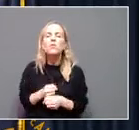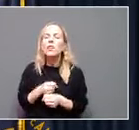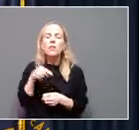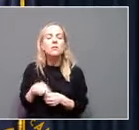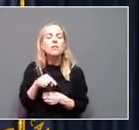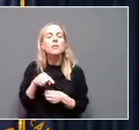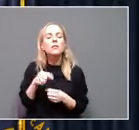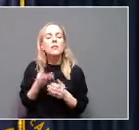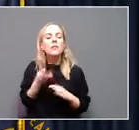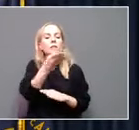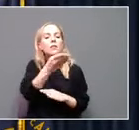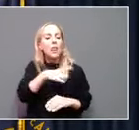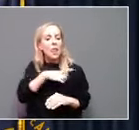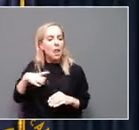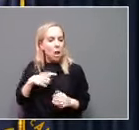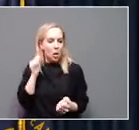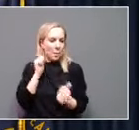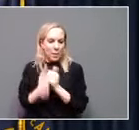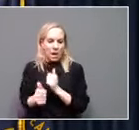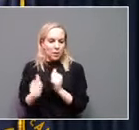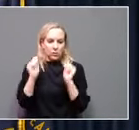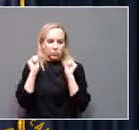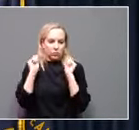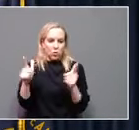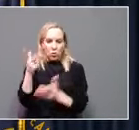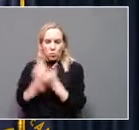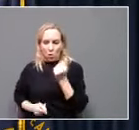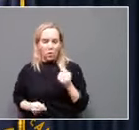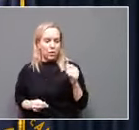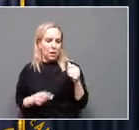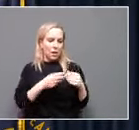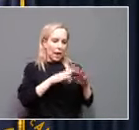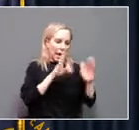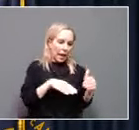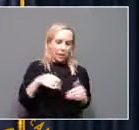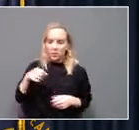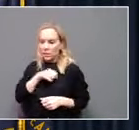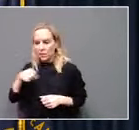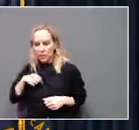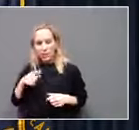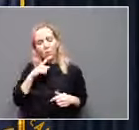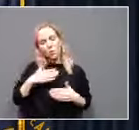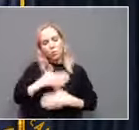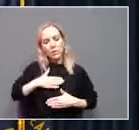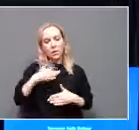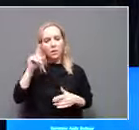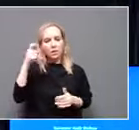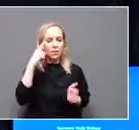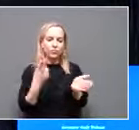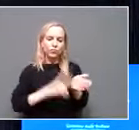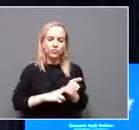legislation passed unanimously in both the House and Senate, and I appreciate the governor signing this today. Thank you.